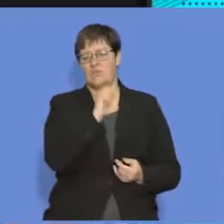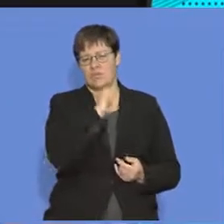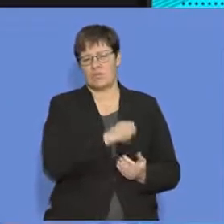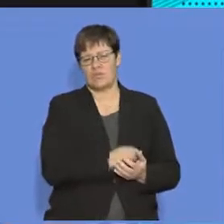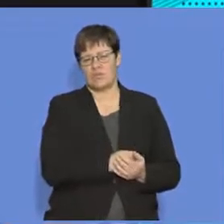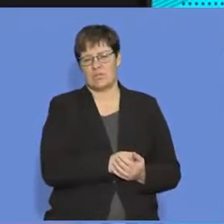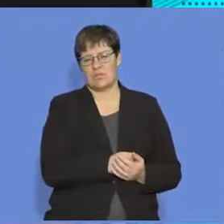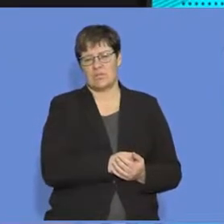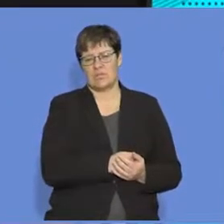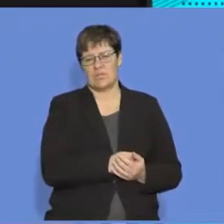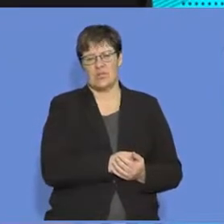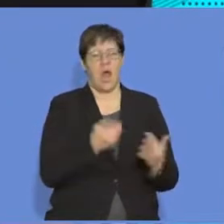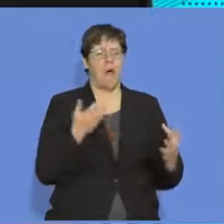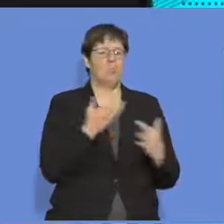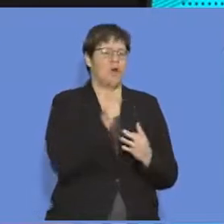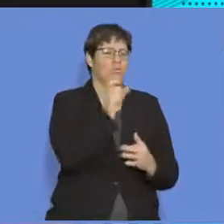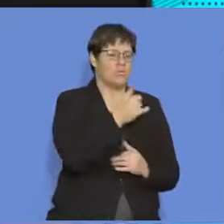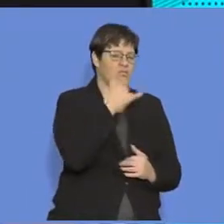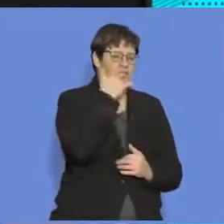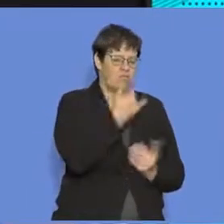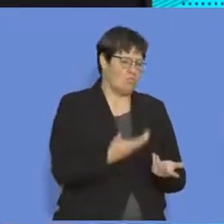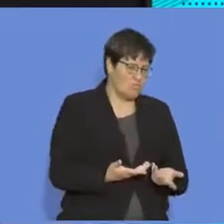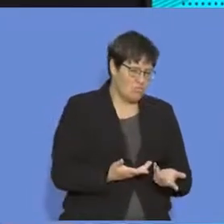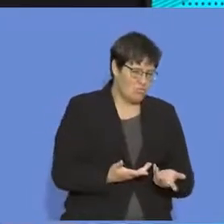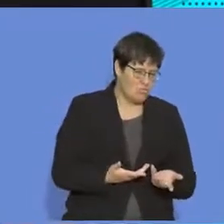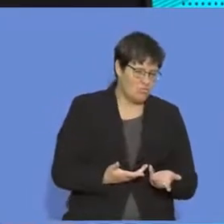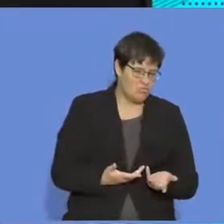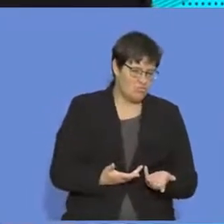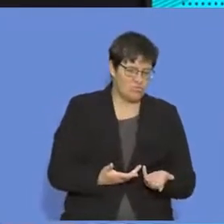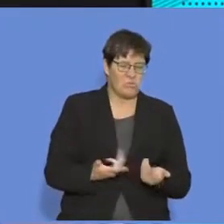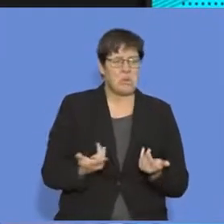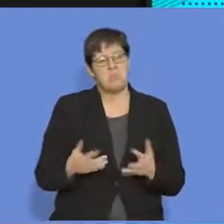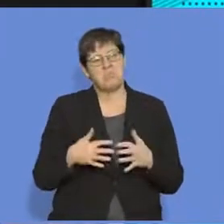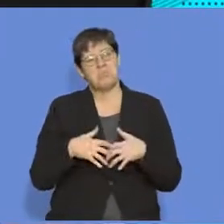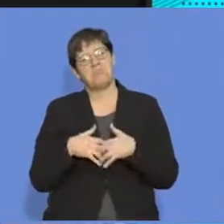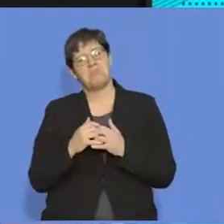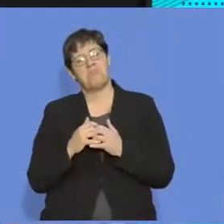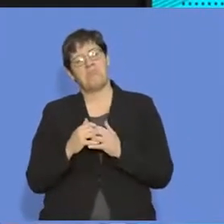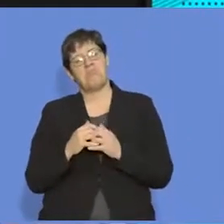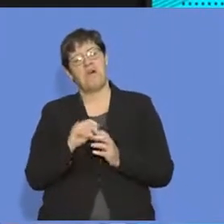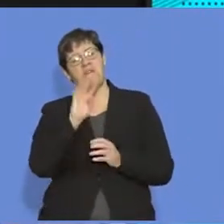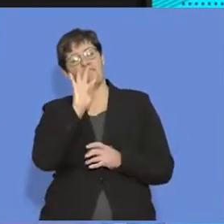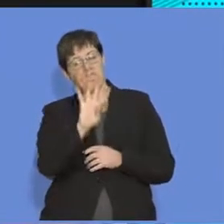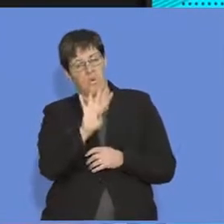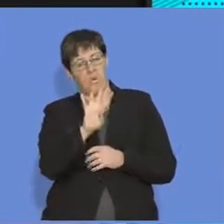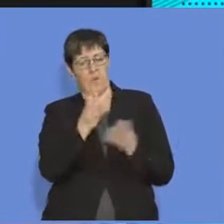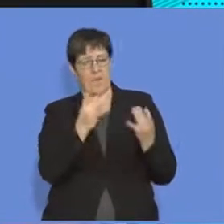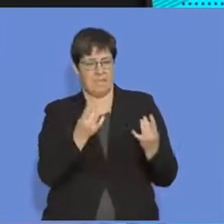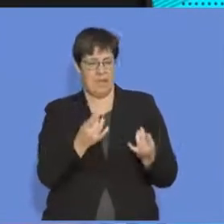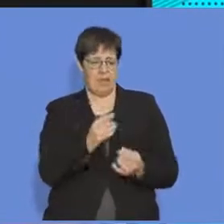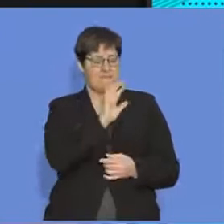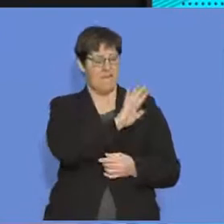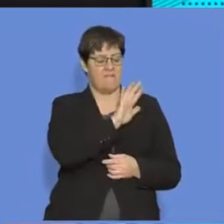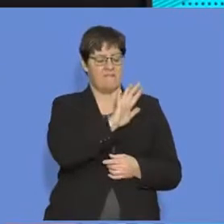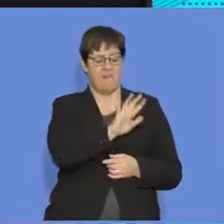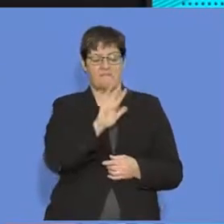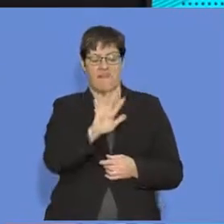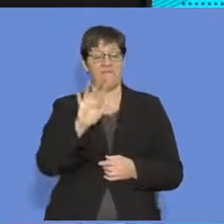have to design a password for my cell phone, if I have to create a 4-digit password, I